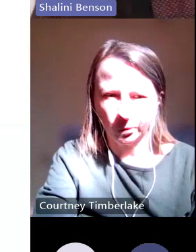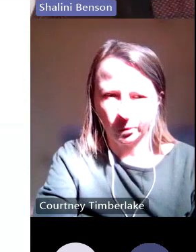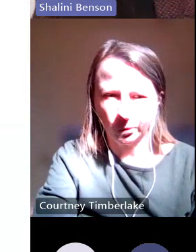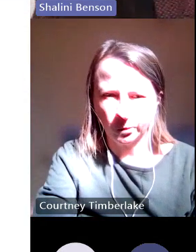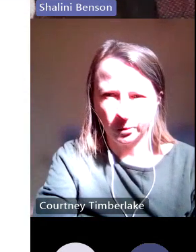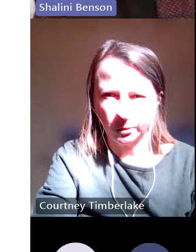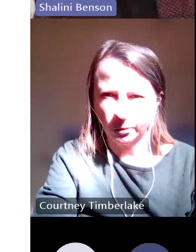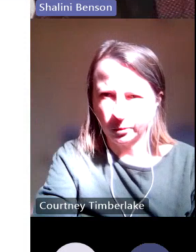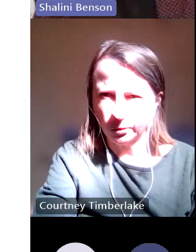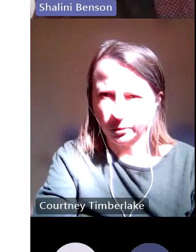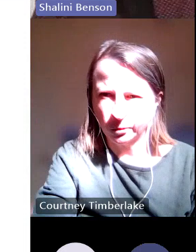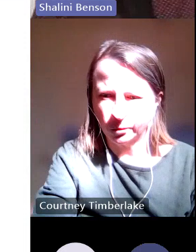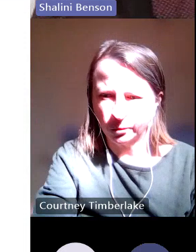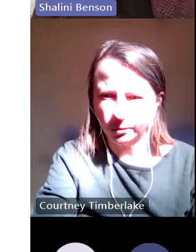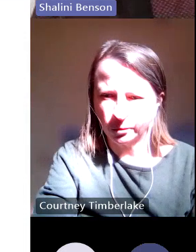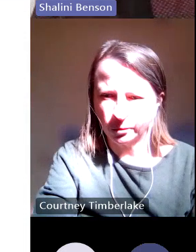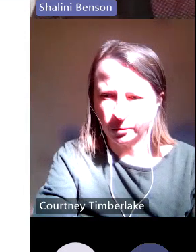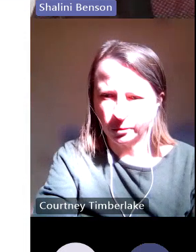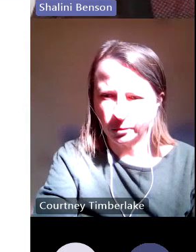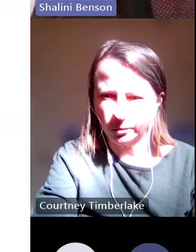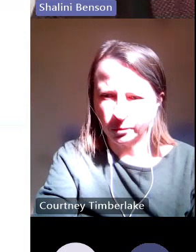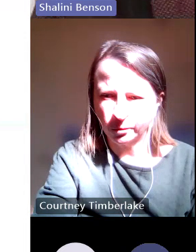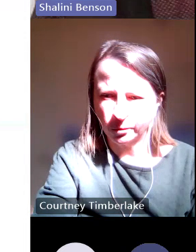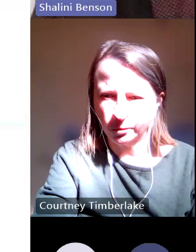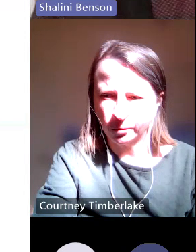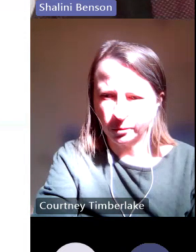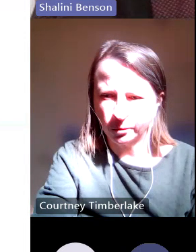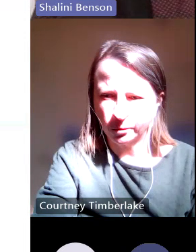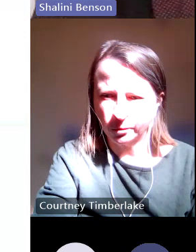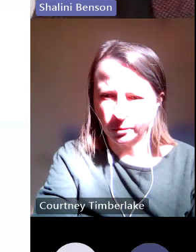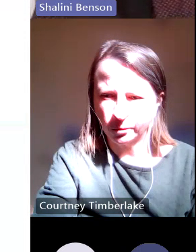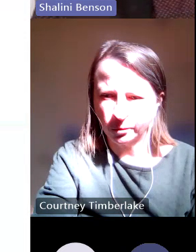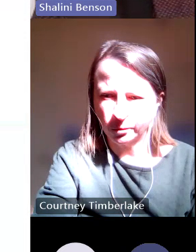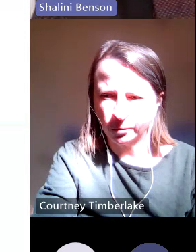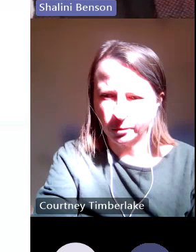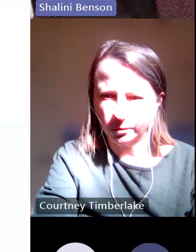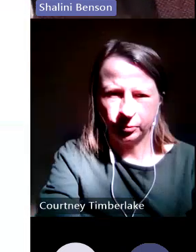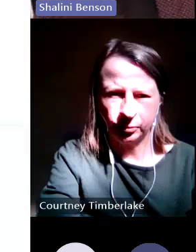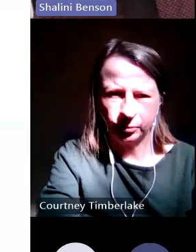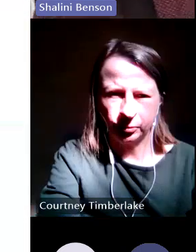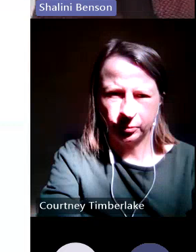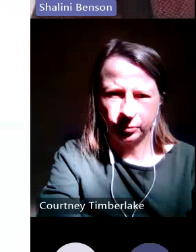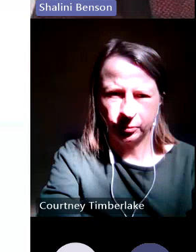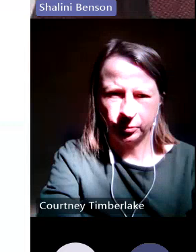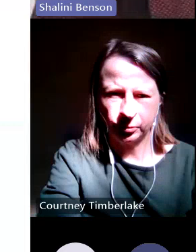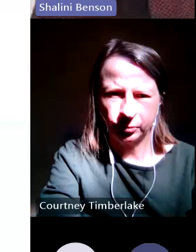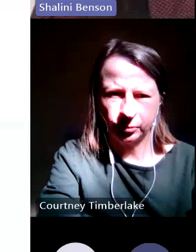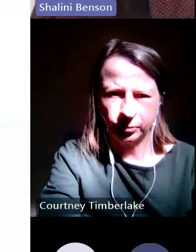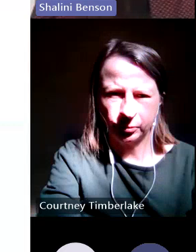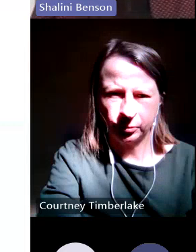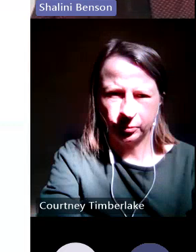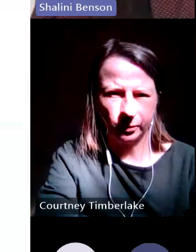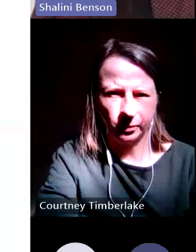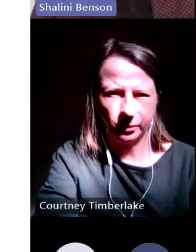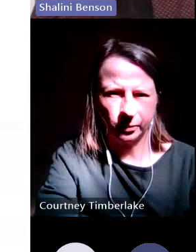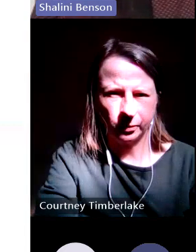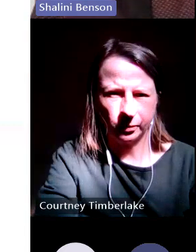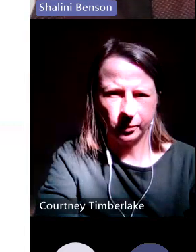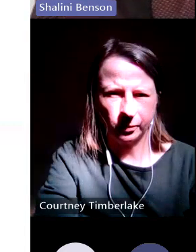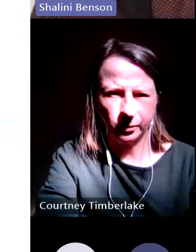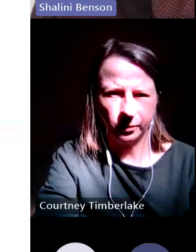an Anti-Deficiency Act violation, there is in A11, the procedures for how you report that,